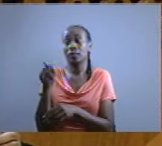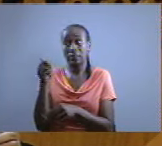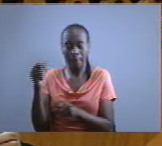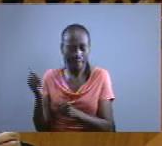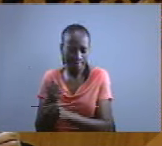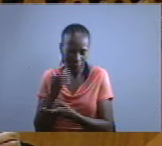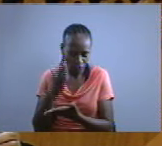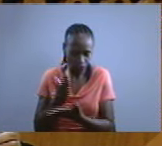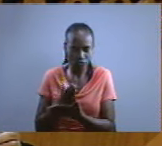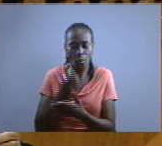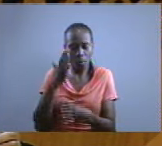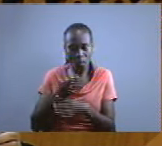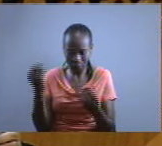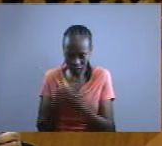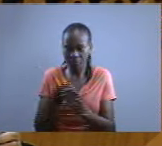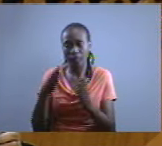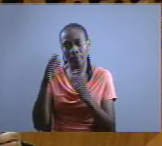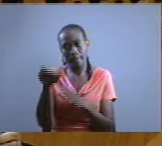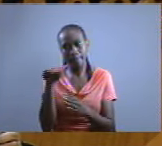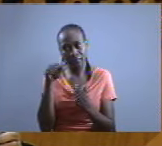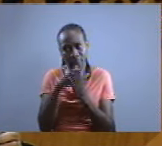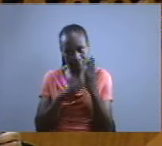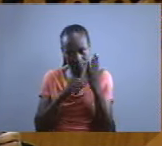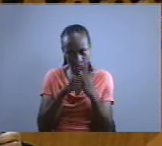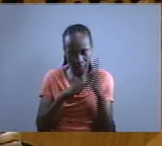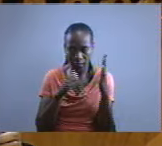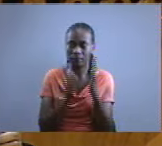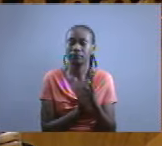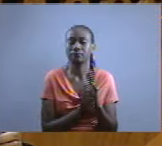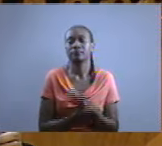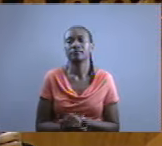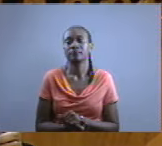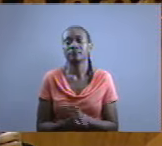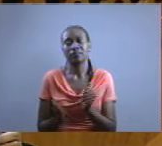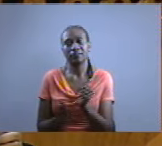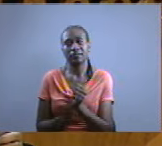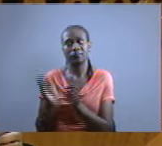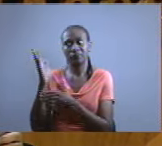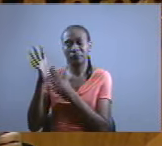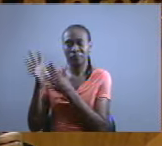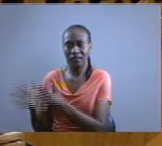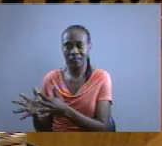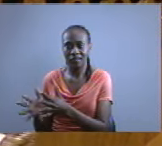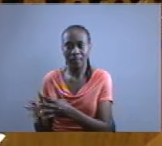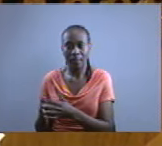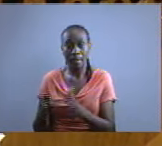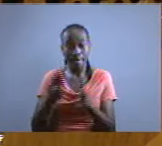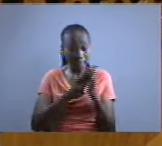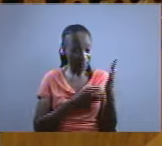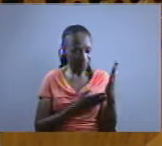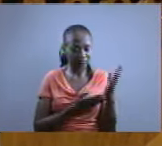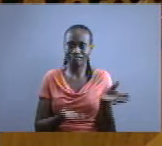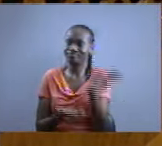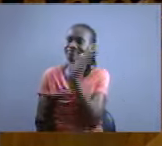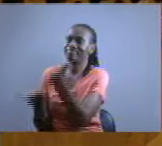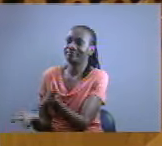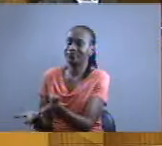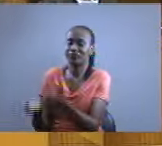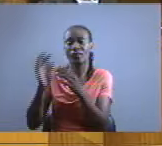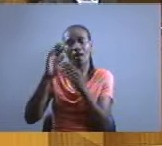comply with the Banks Act. Deputy Speaker, I commend this bill to the House. Thank you.